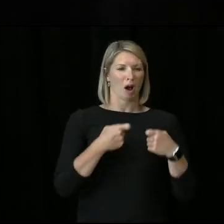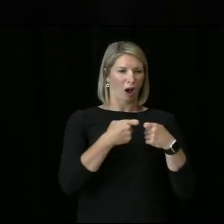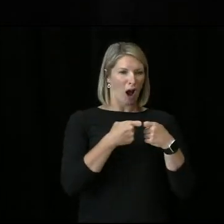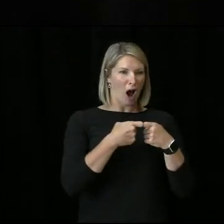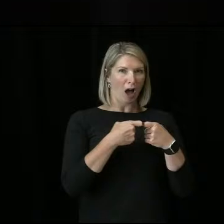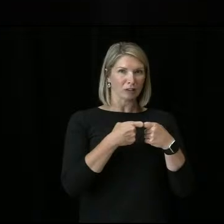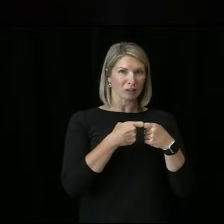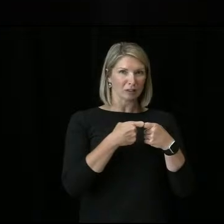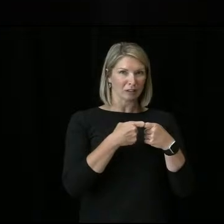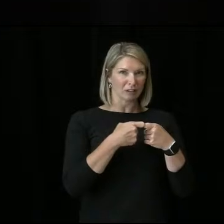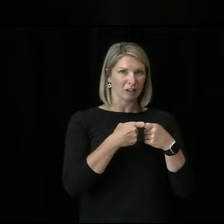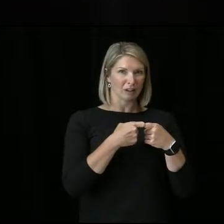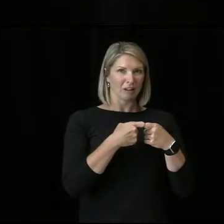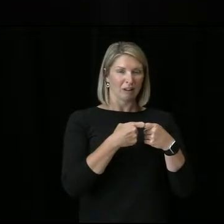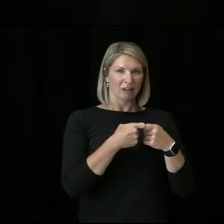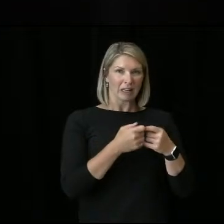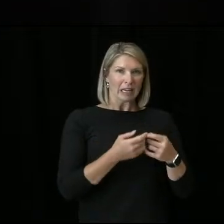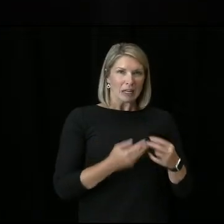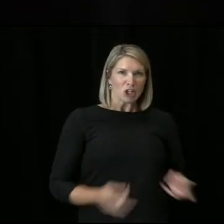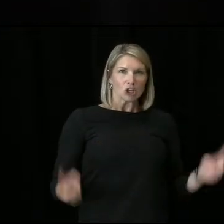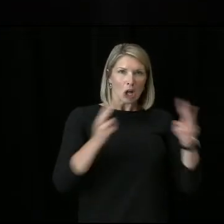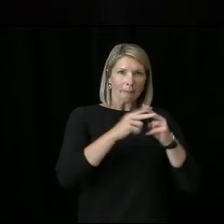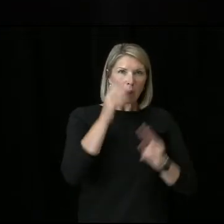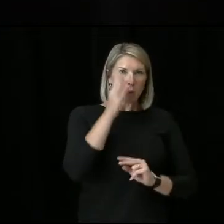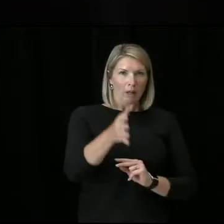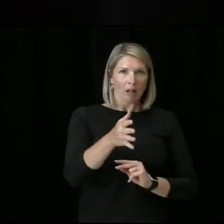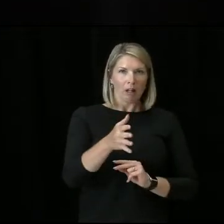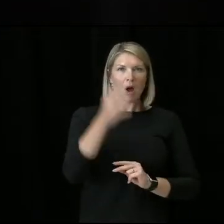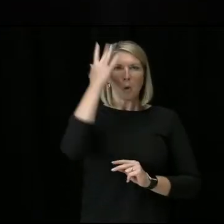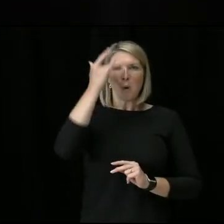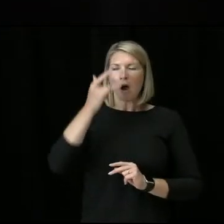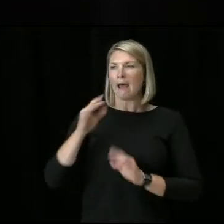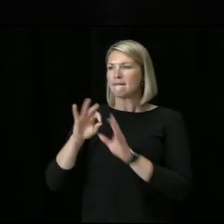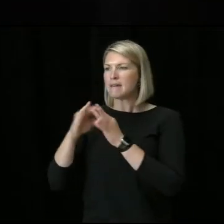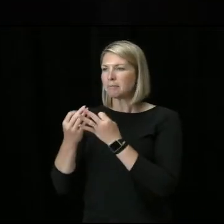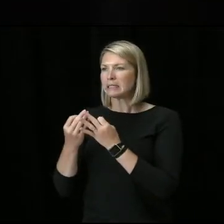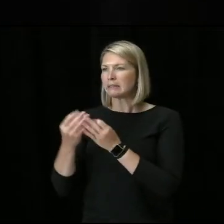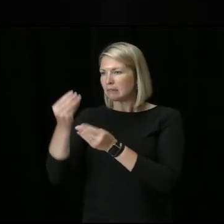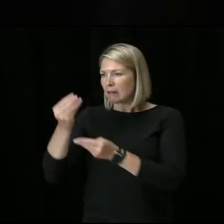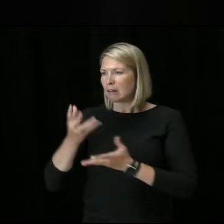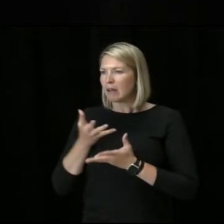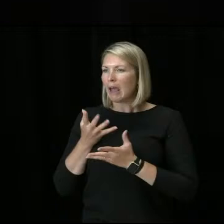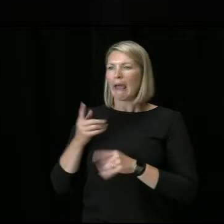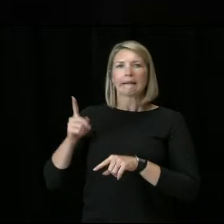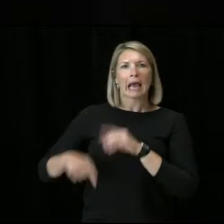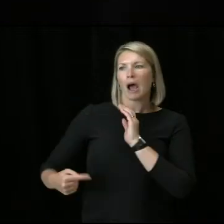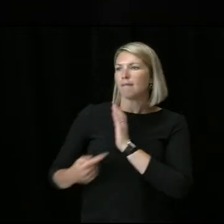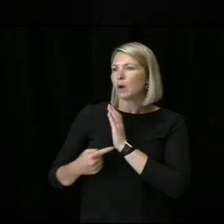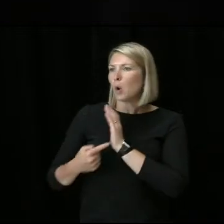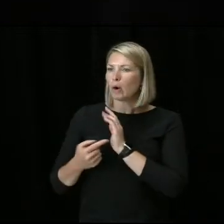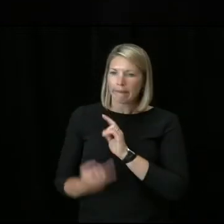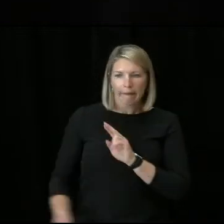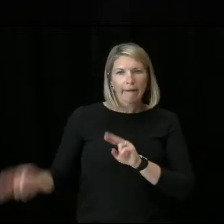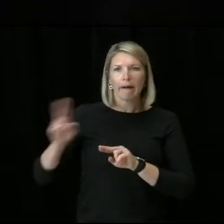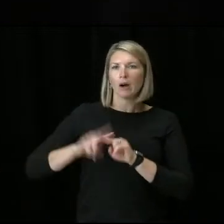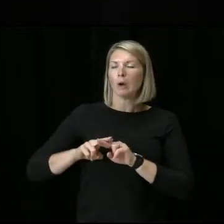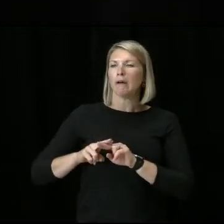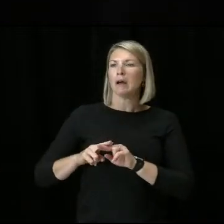actually double? I can't afford it. I can't afford childcare. I can't afford to pay an extra